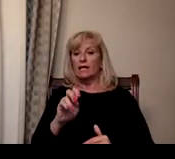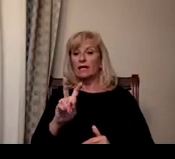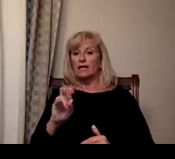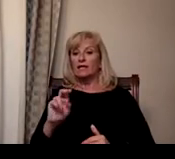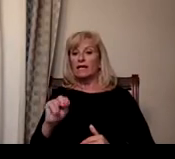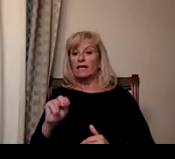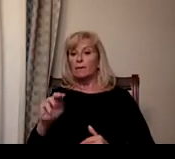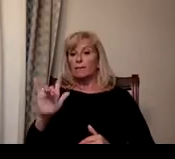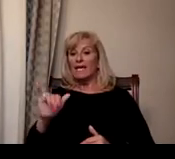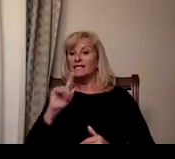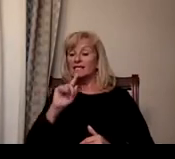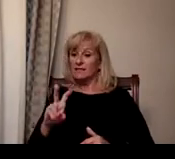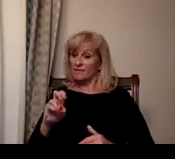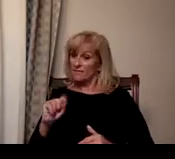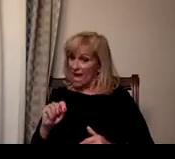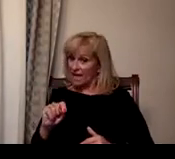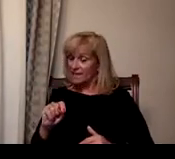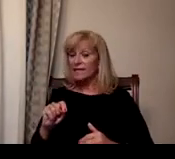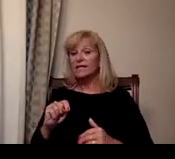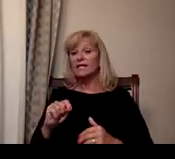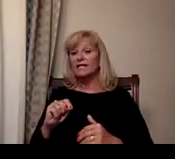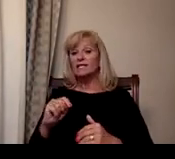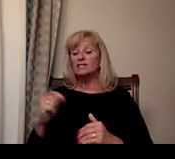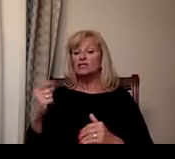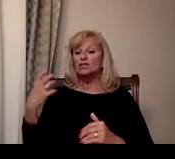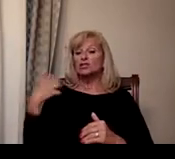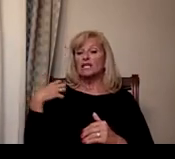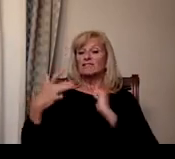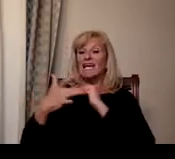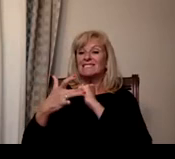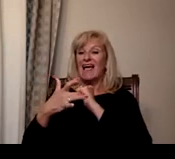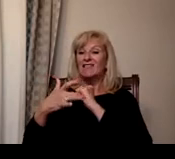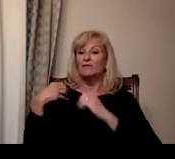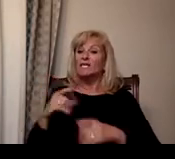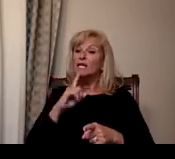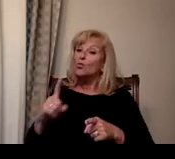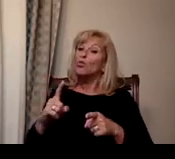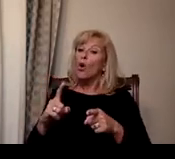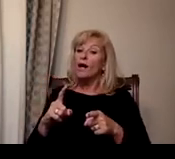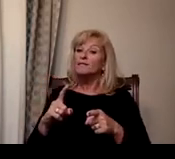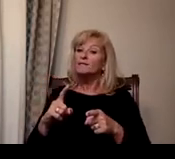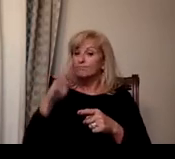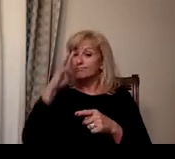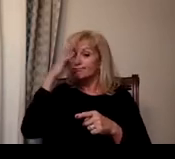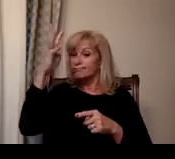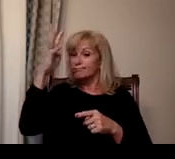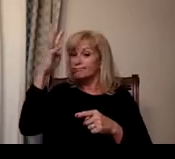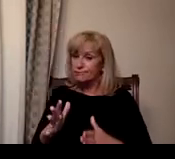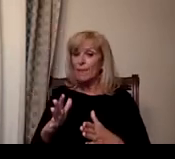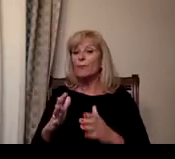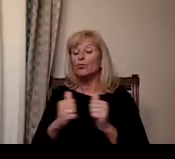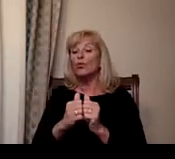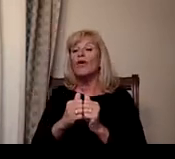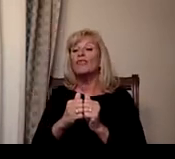little bit about him. He's a veteran. He's an engineer. But he was the original creator of our autopilot technology. He was